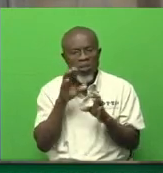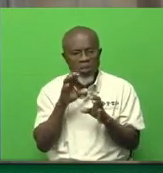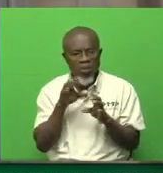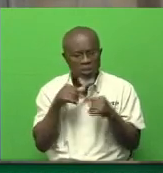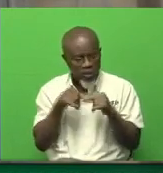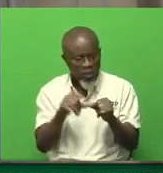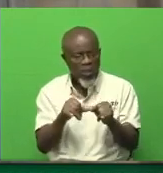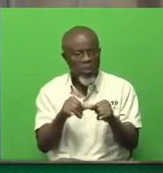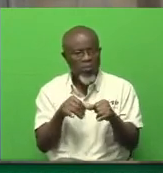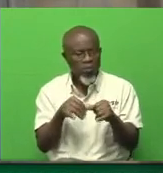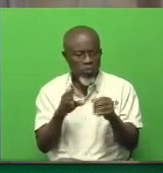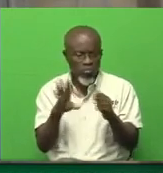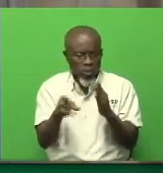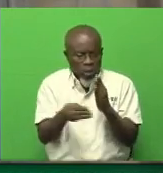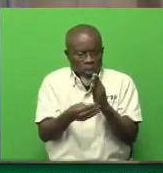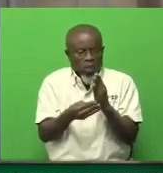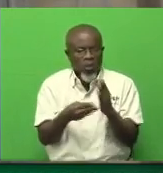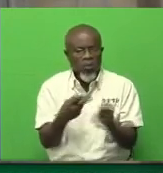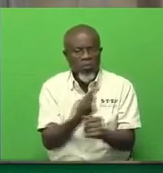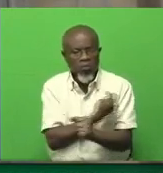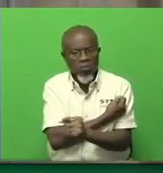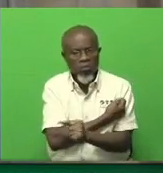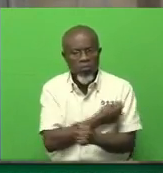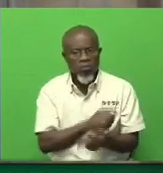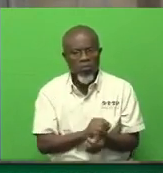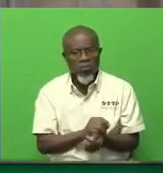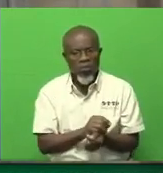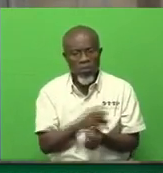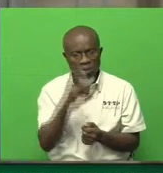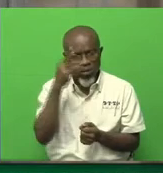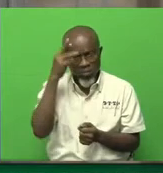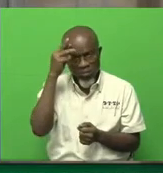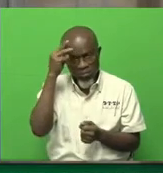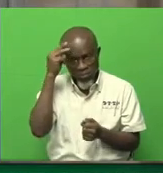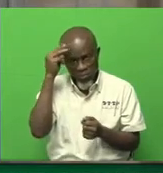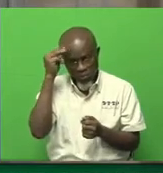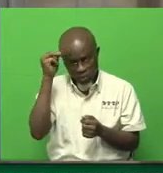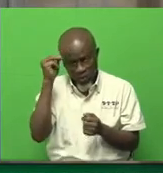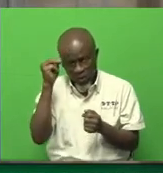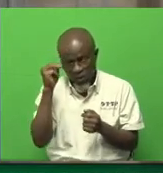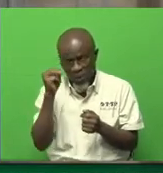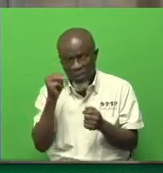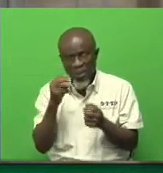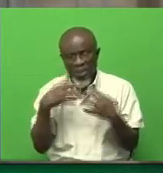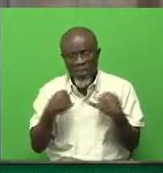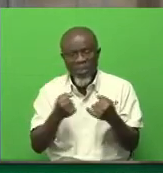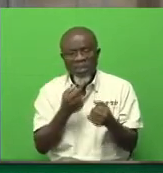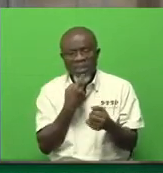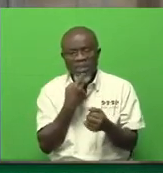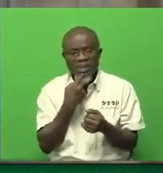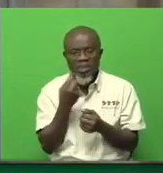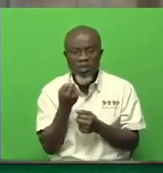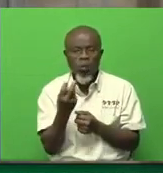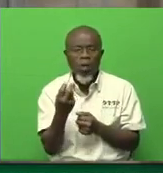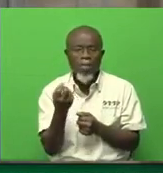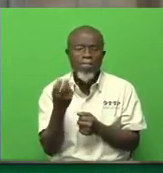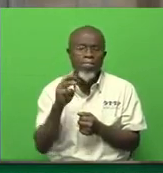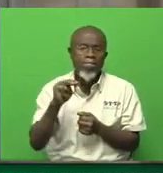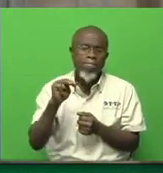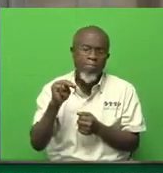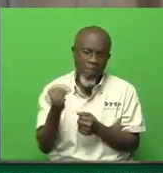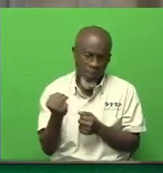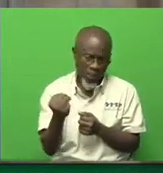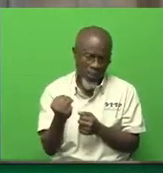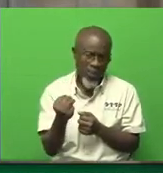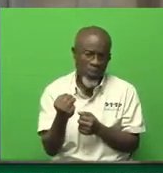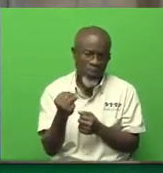Singh indicated that 12 million dollars was allocated for purchasing vaccines among them he said was Madonna's